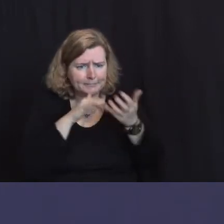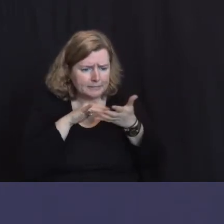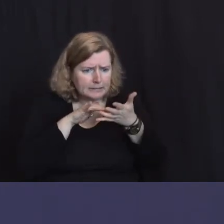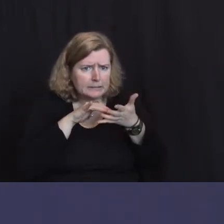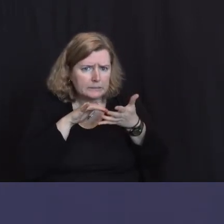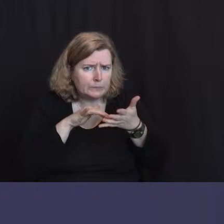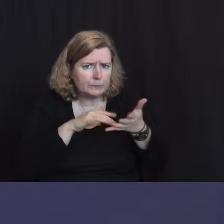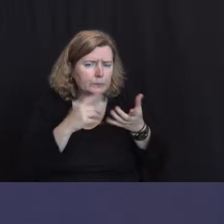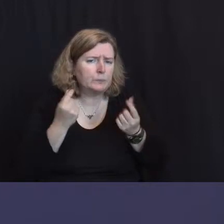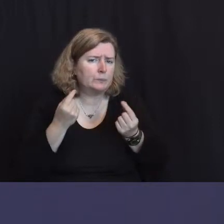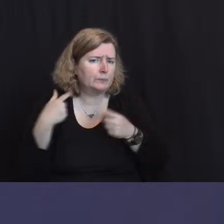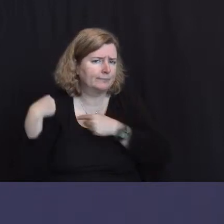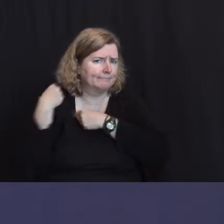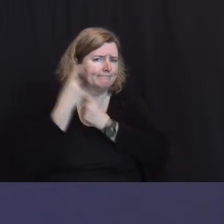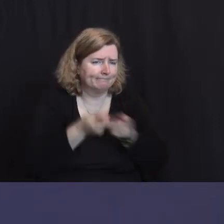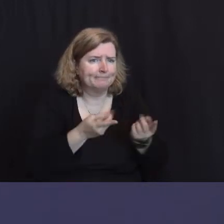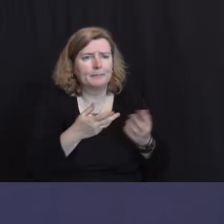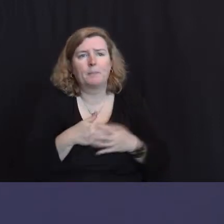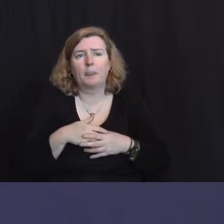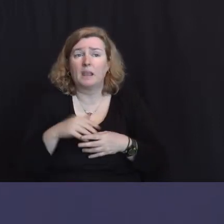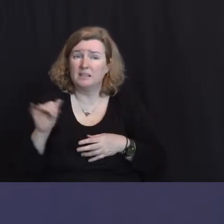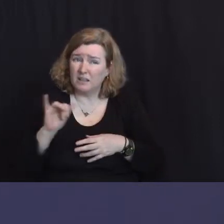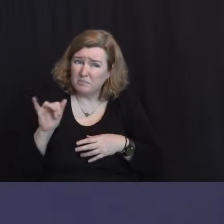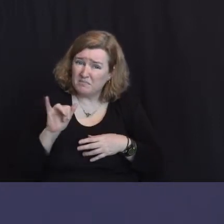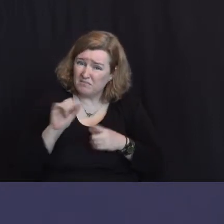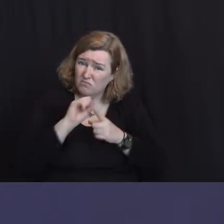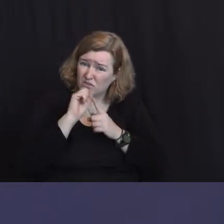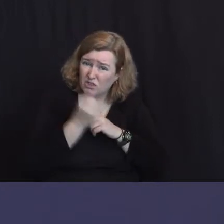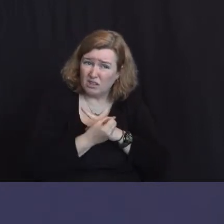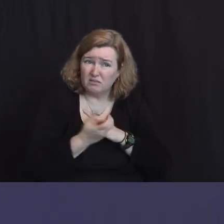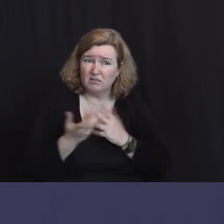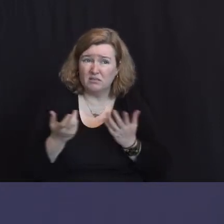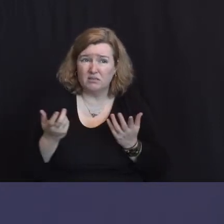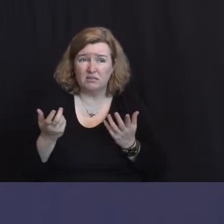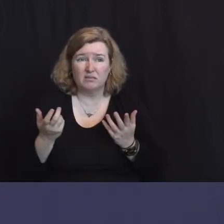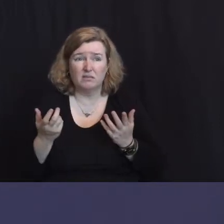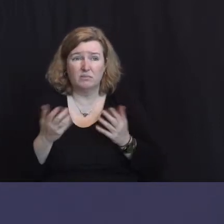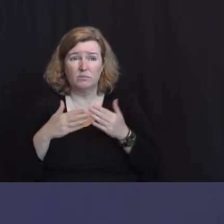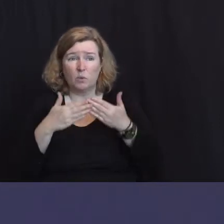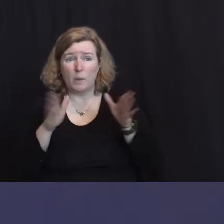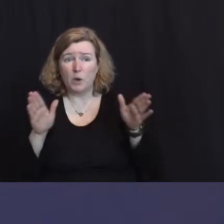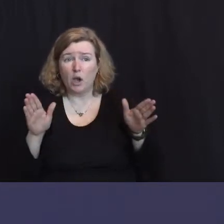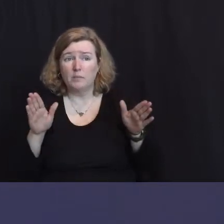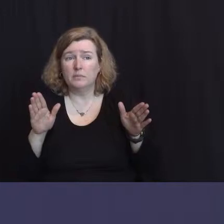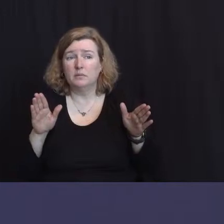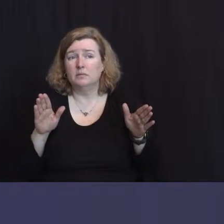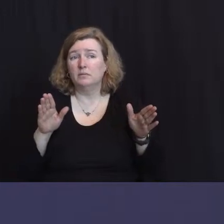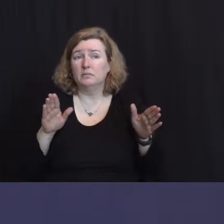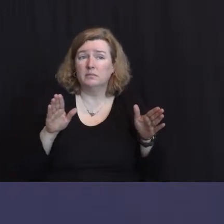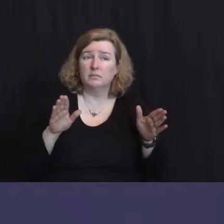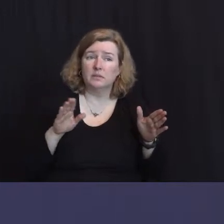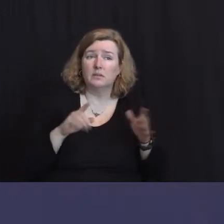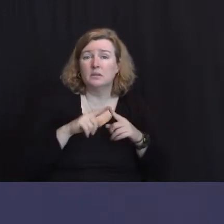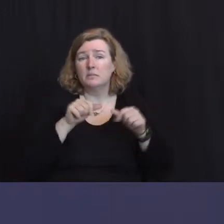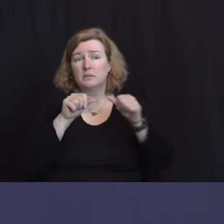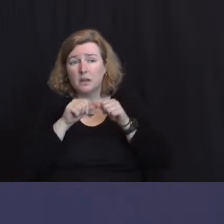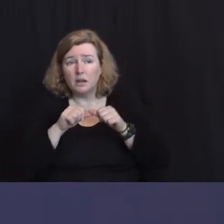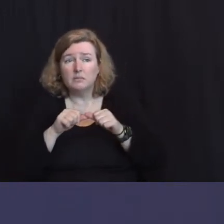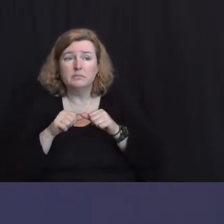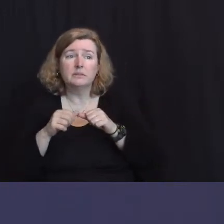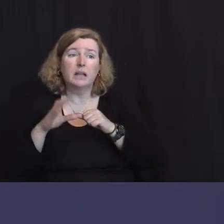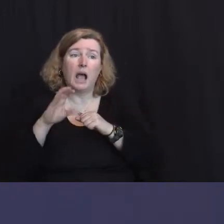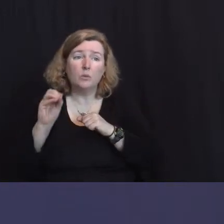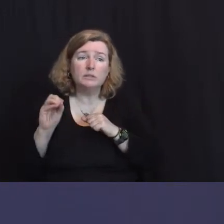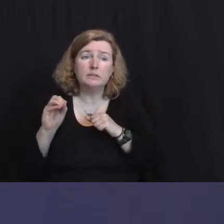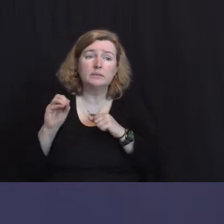you envision the same kind of situation where it would be mega sites and county sites doing this, and how easily or more